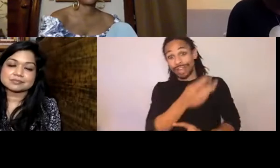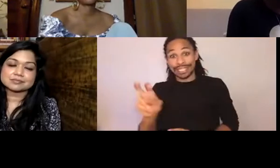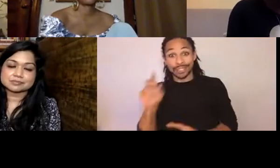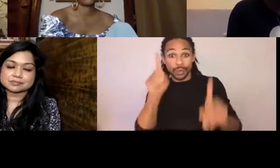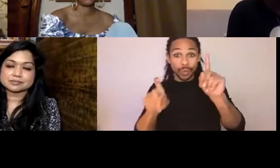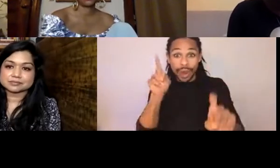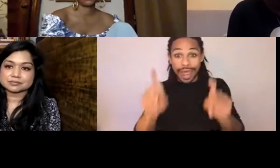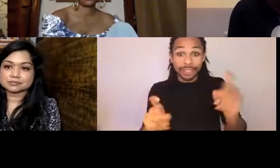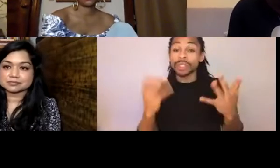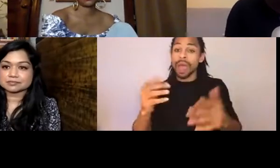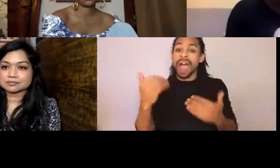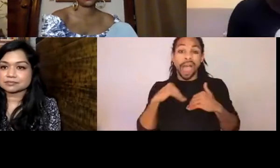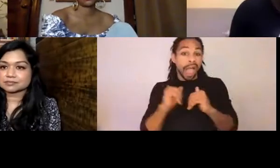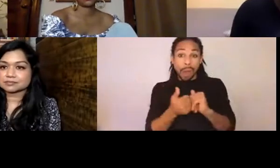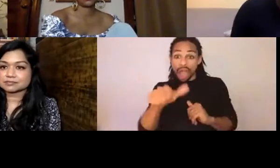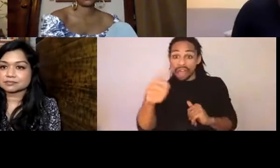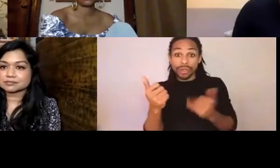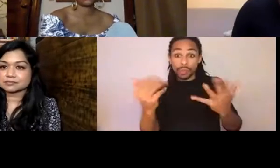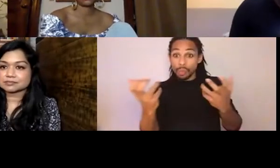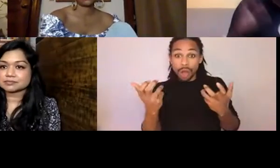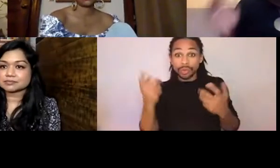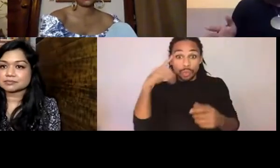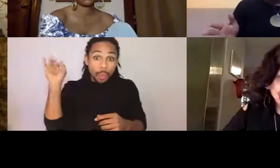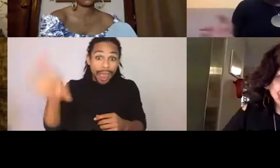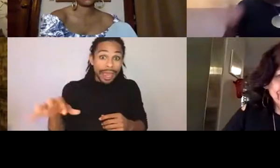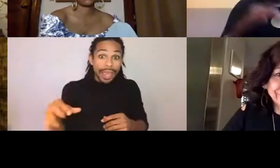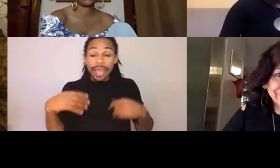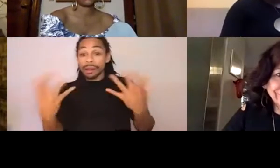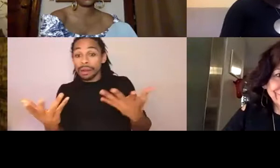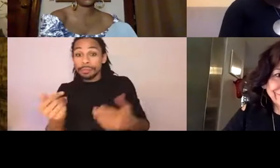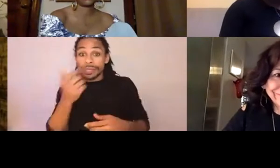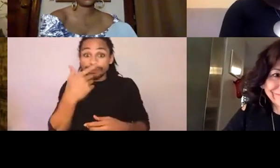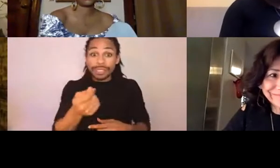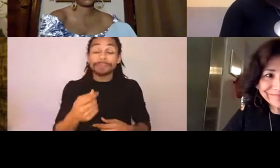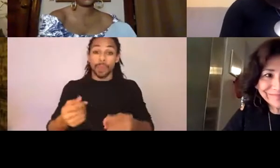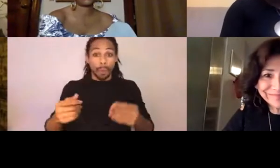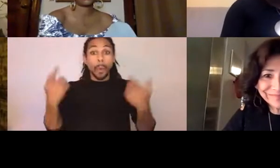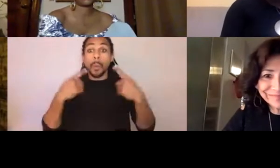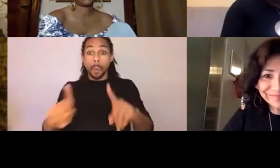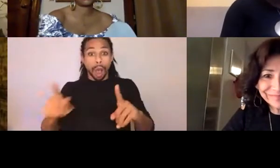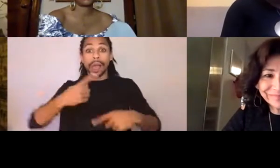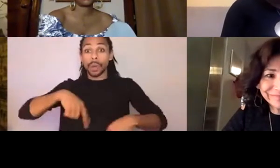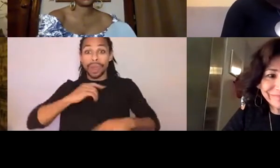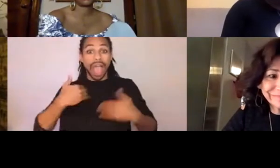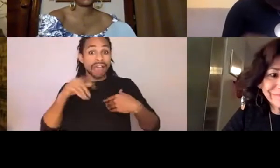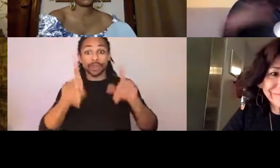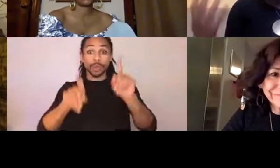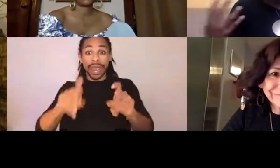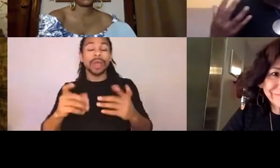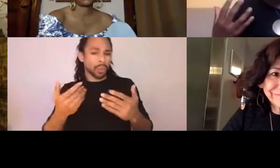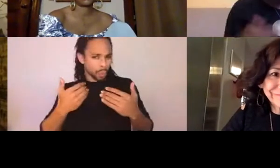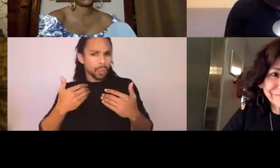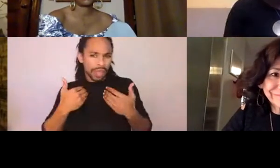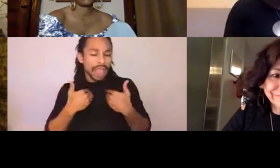say and how they wanna weigh in, which I'm very eager to do. And just wanna remind everyone as we do that about our community agreements and how we're